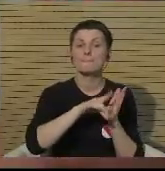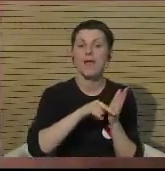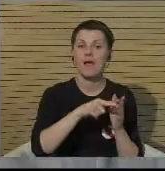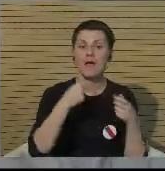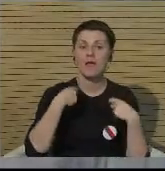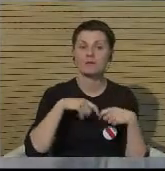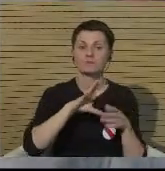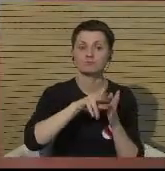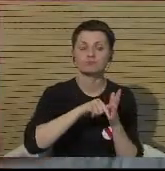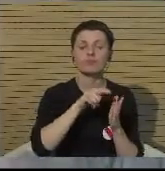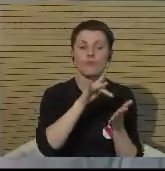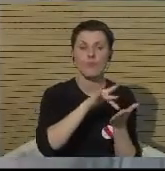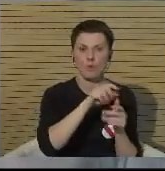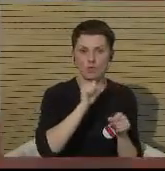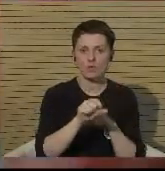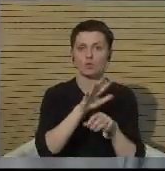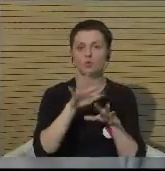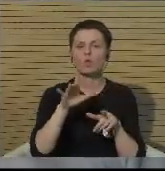fountains,